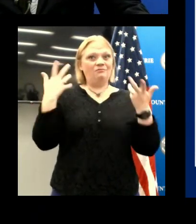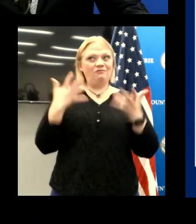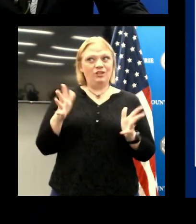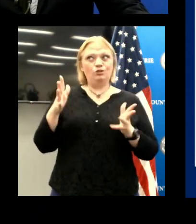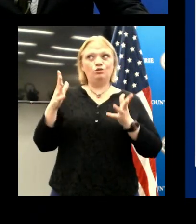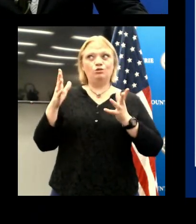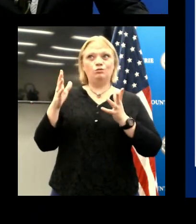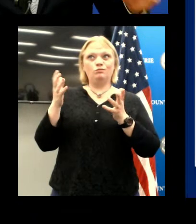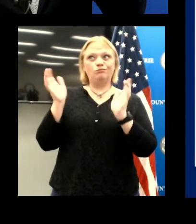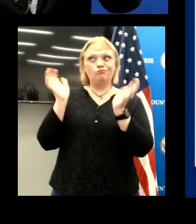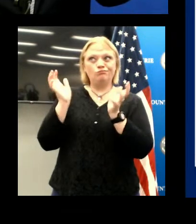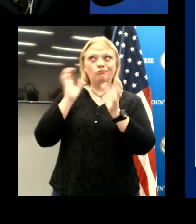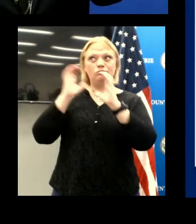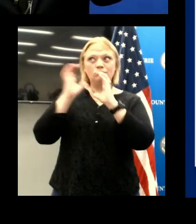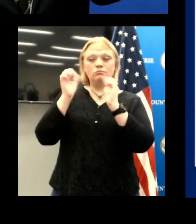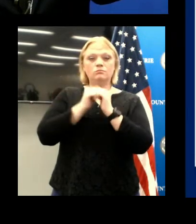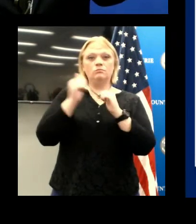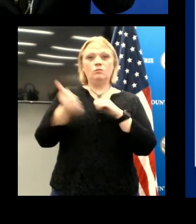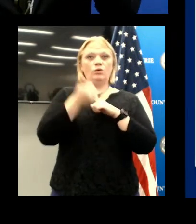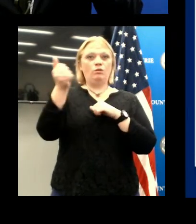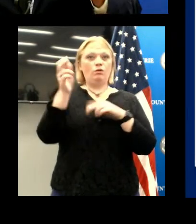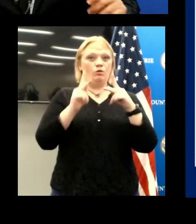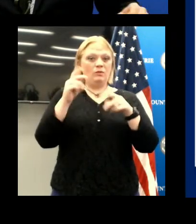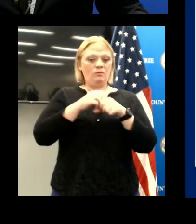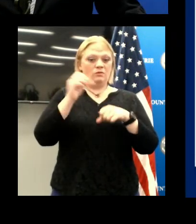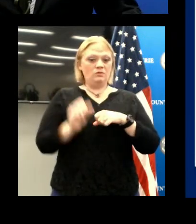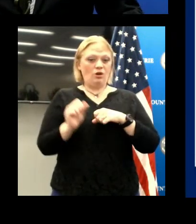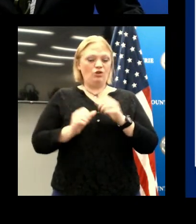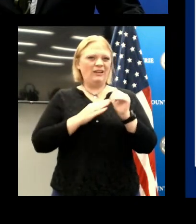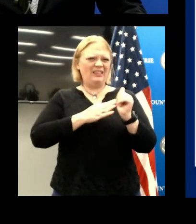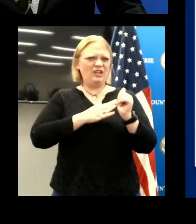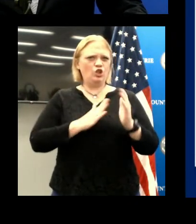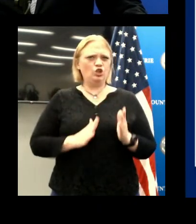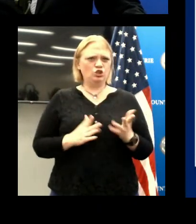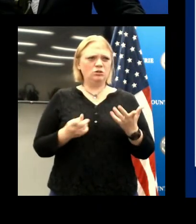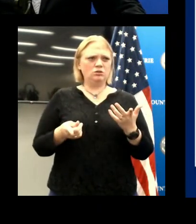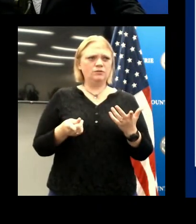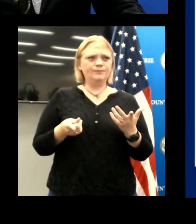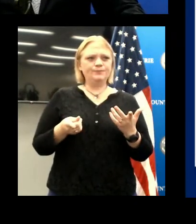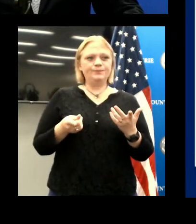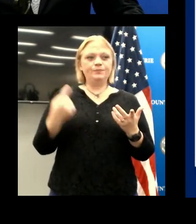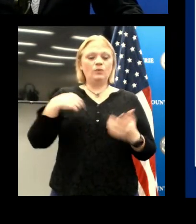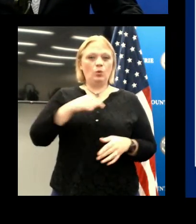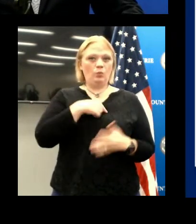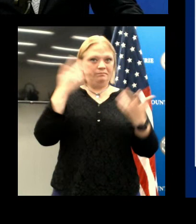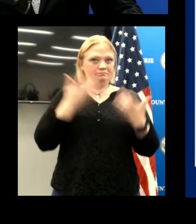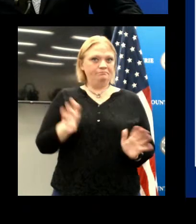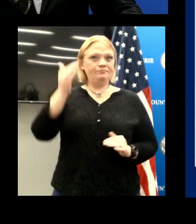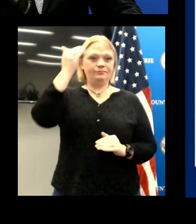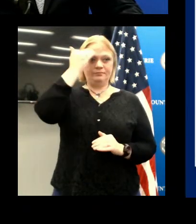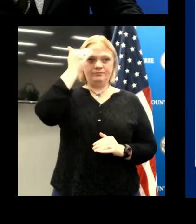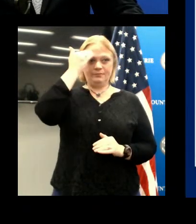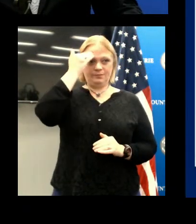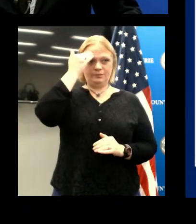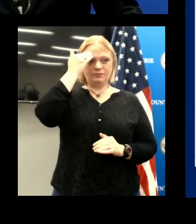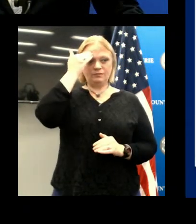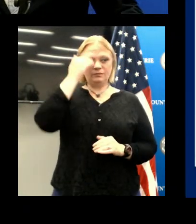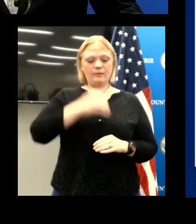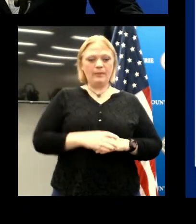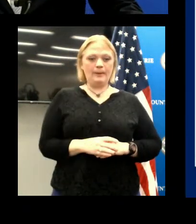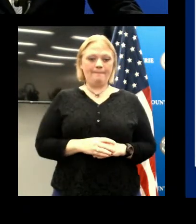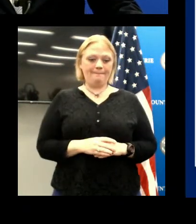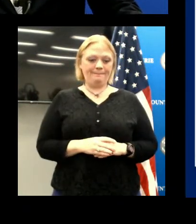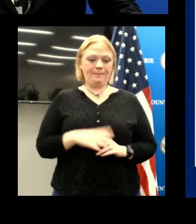with leaders from the other counties in the southern part of Western New York, we do know that there are